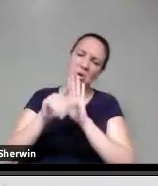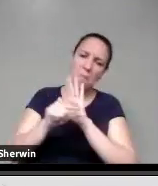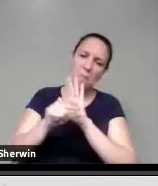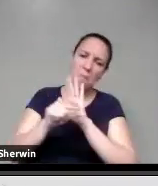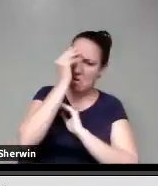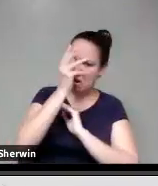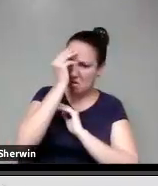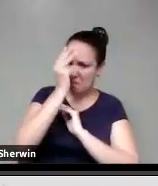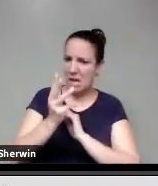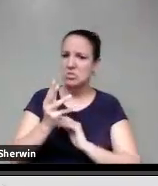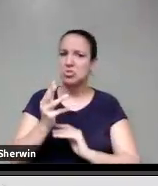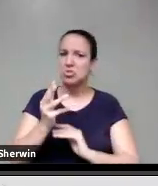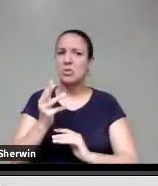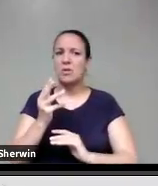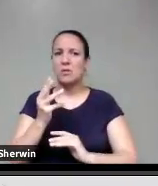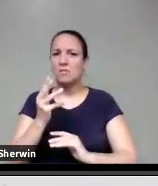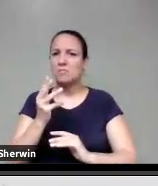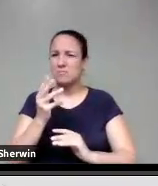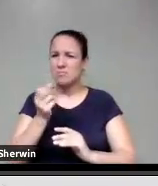involving today?